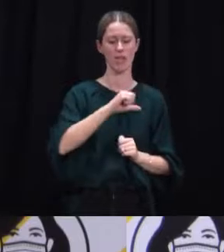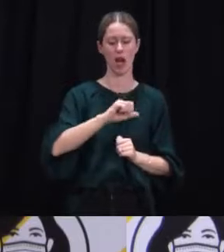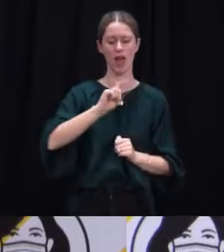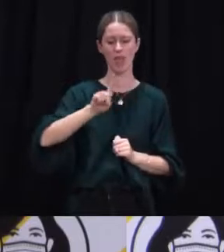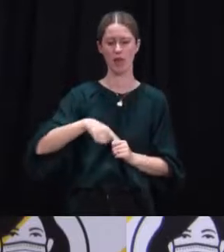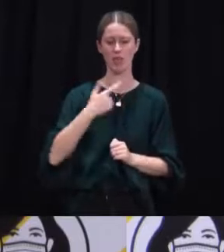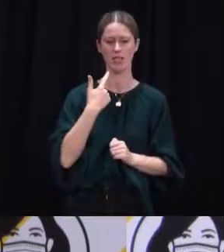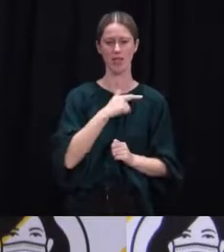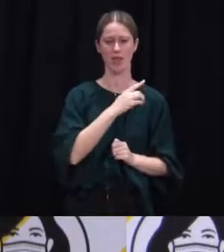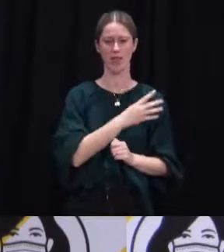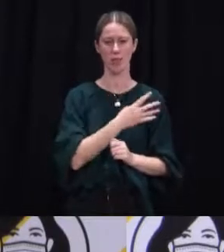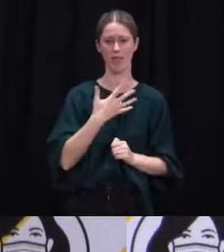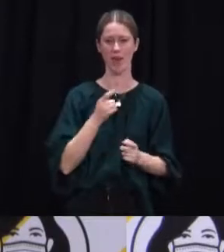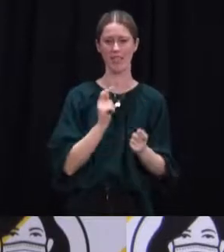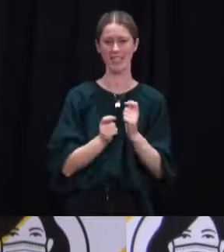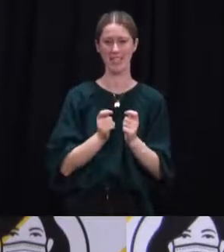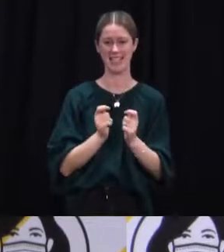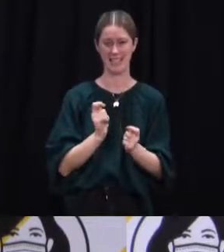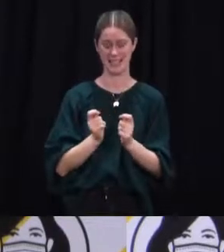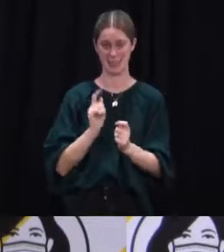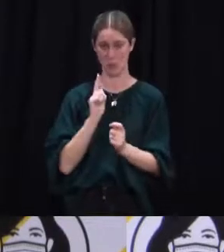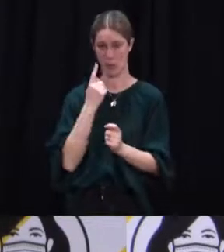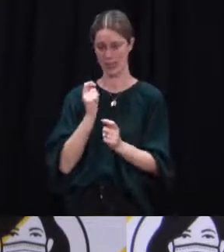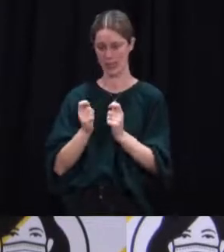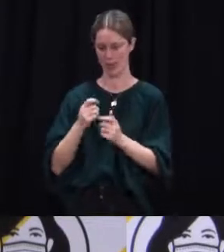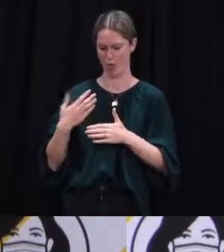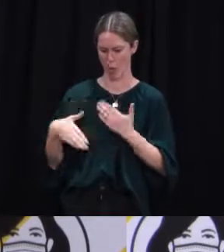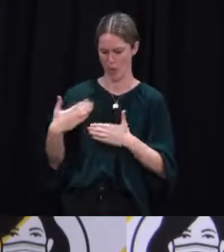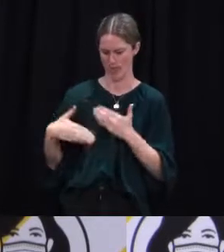comments. It wasn't in my notes, but I do want to point out that there were